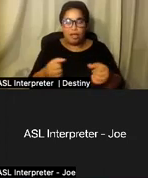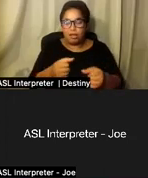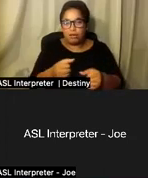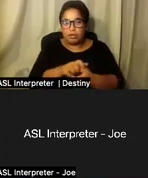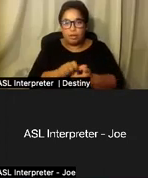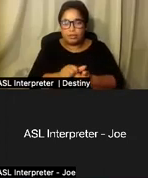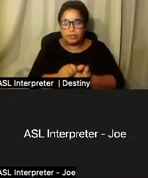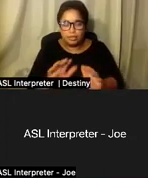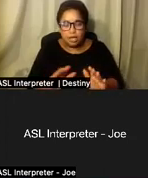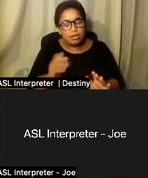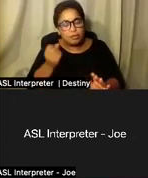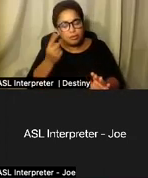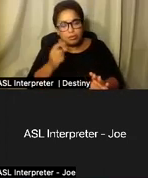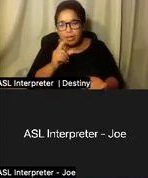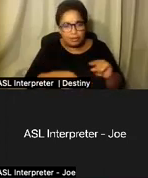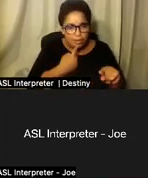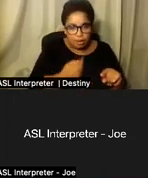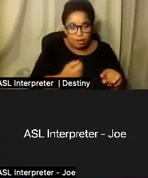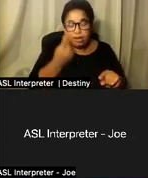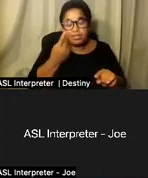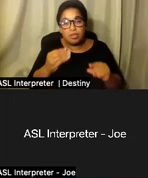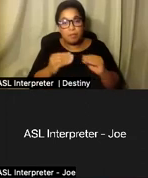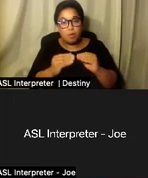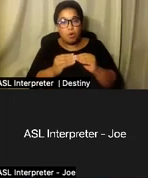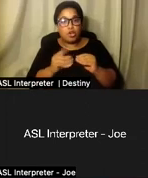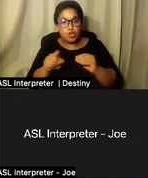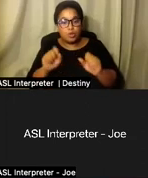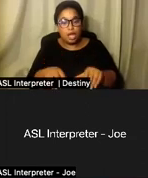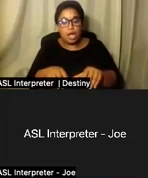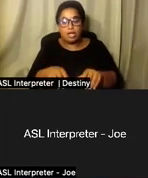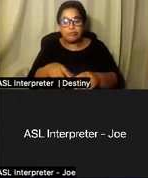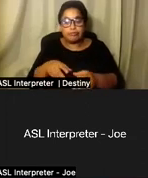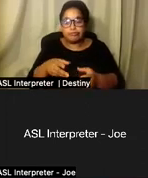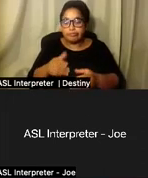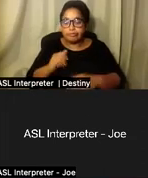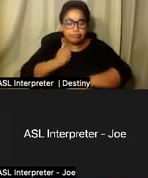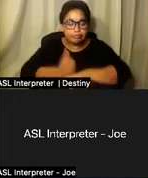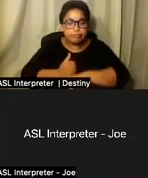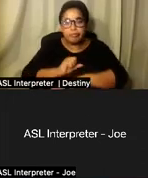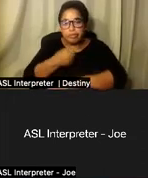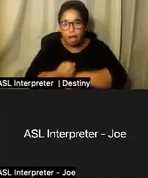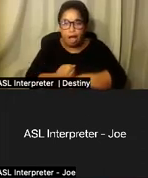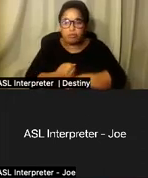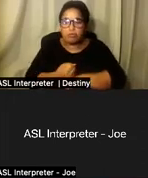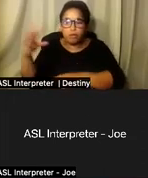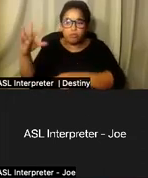you can secure things so they won't fall or fly, the less likely you're going to have damage and injury. Okay,